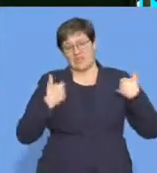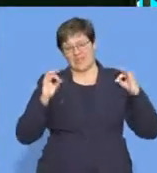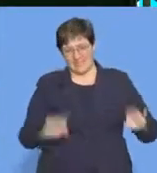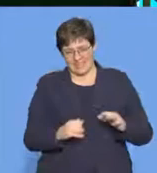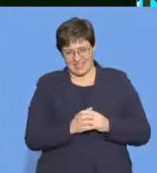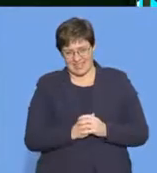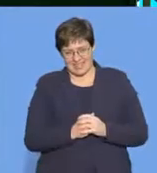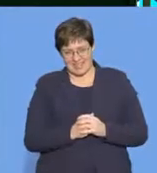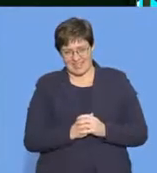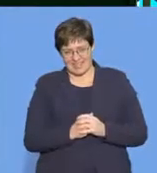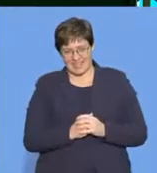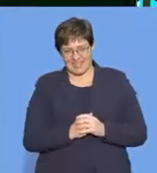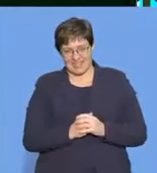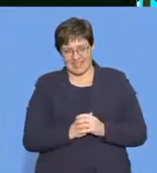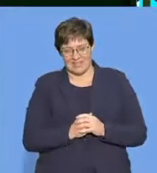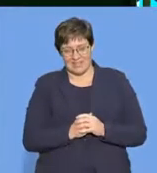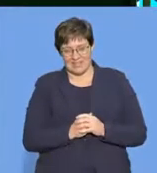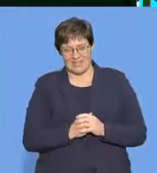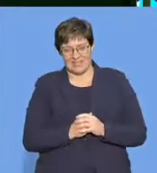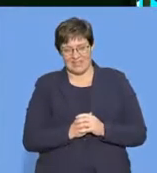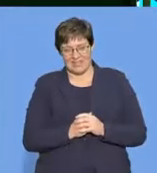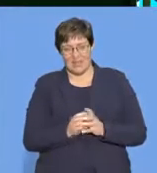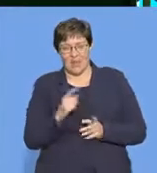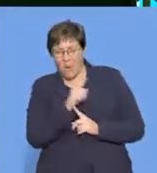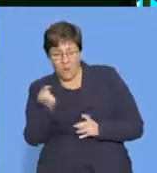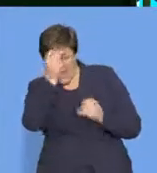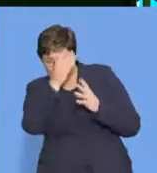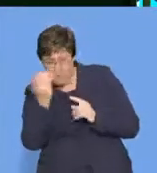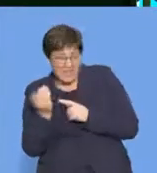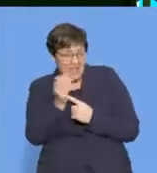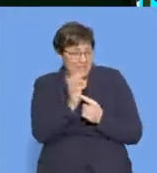hope you took all the hints and the tips